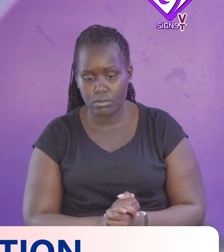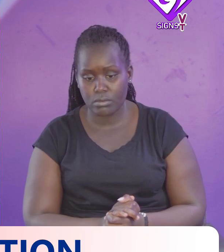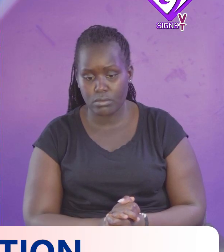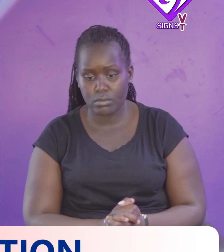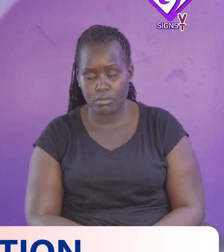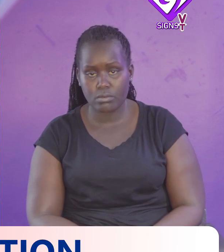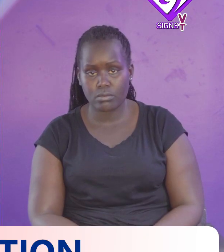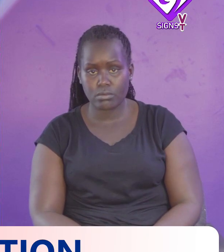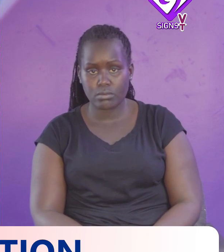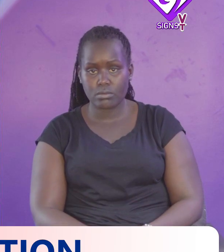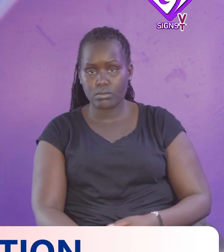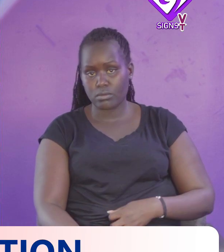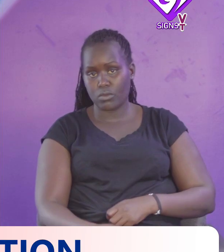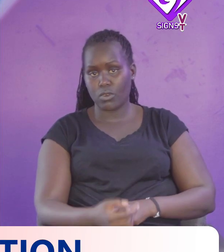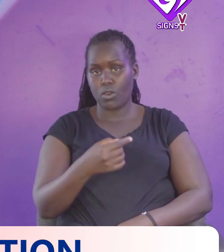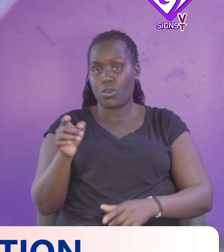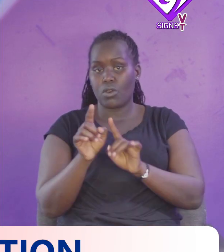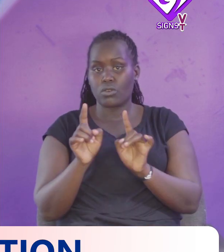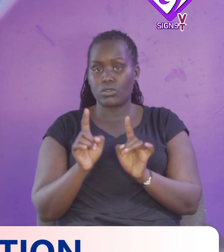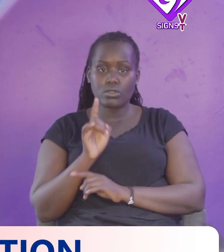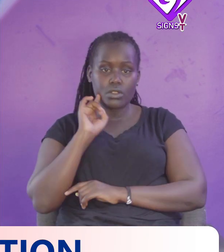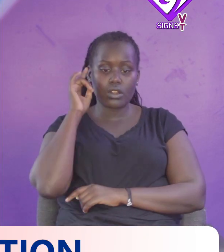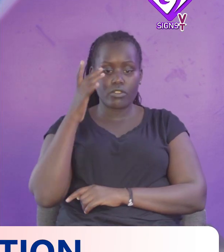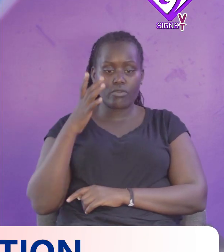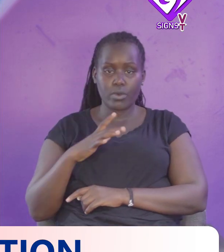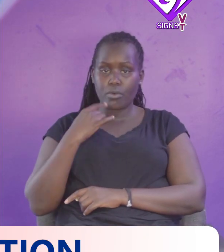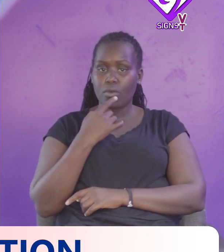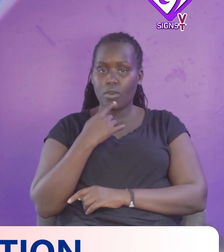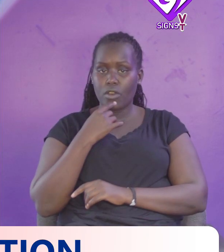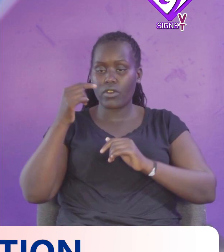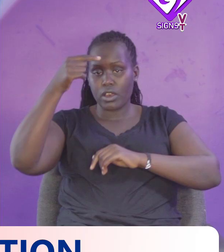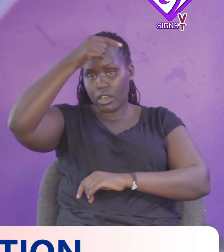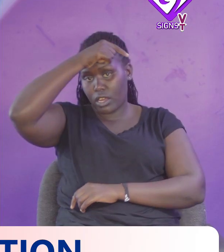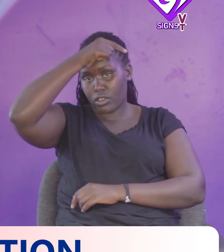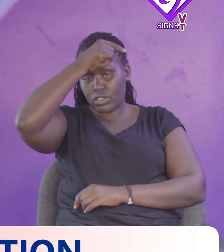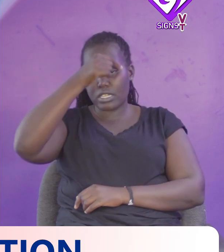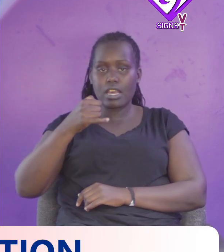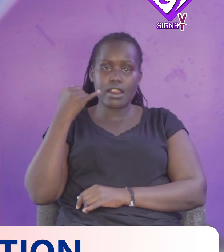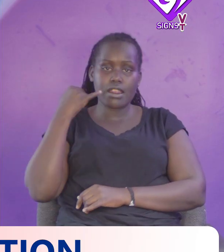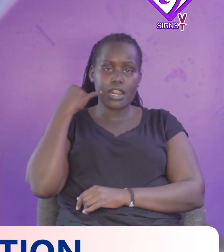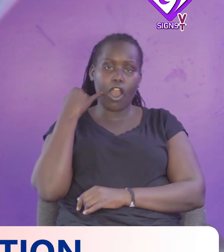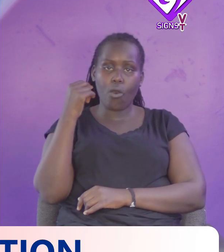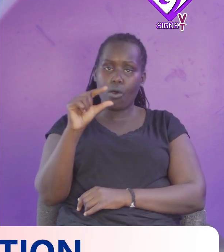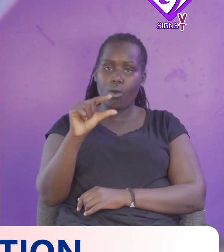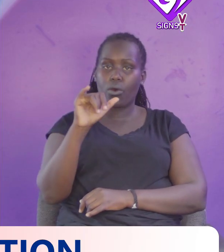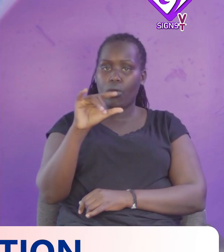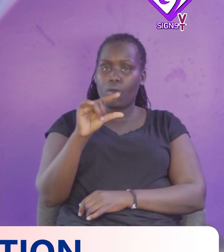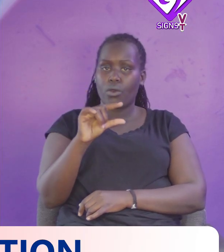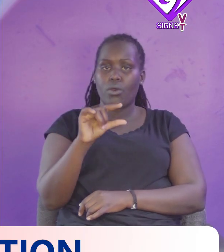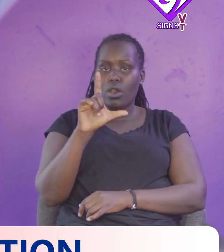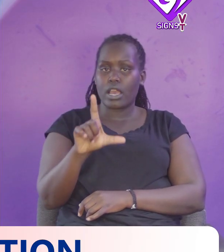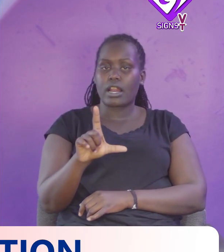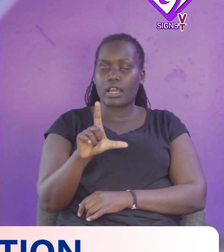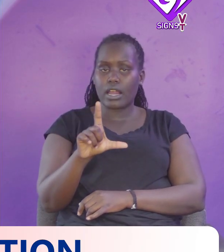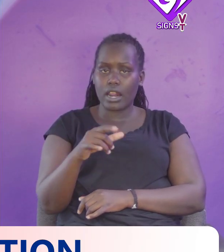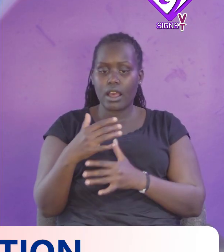in Gilgil, this is their second time to graduate. It was an attempt to bring in disabilities, but mainly